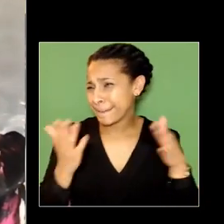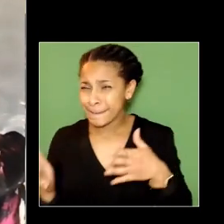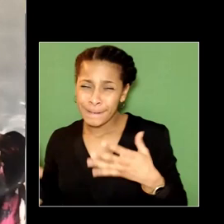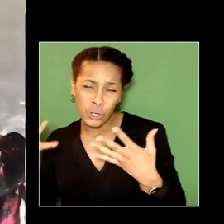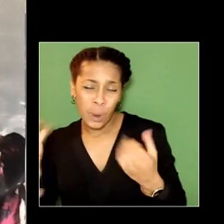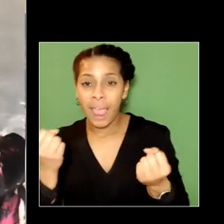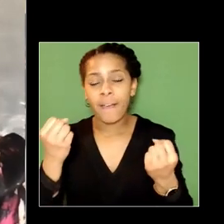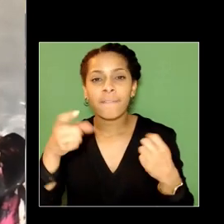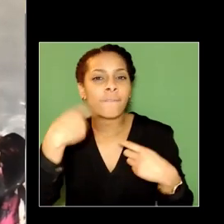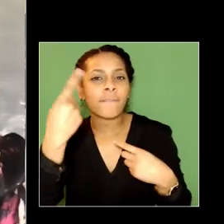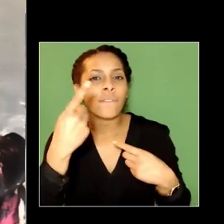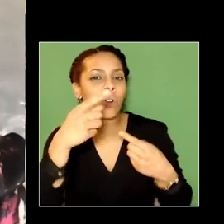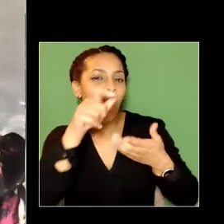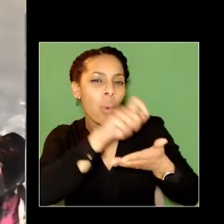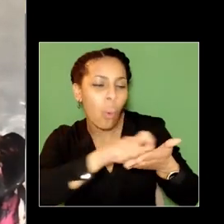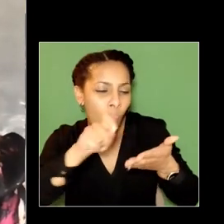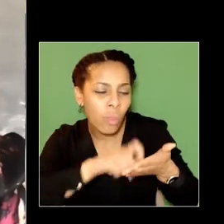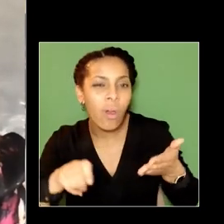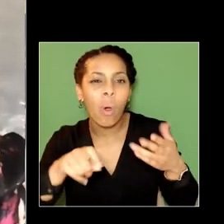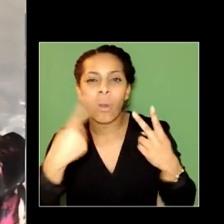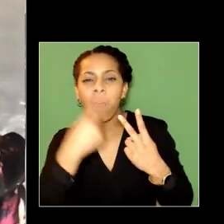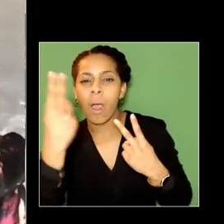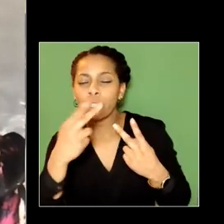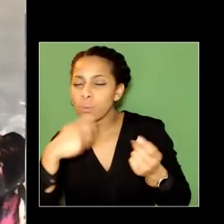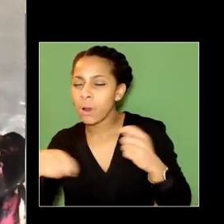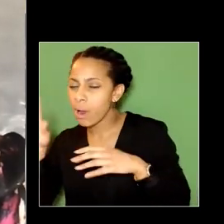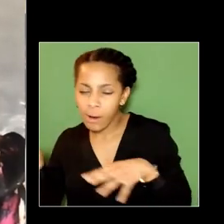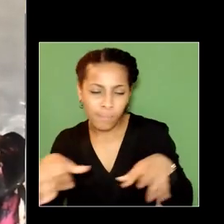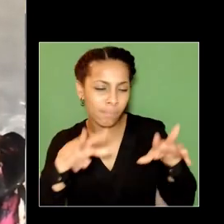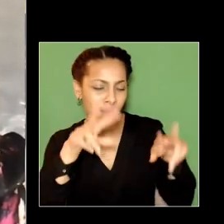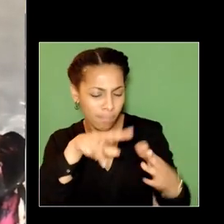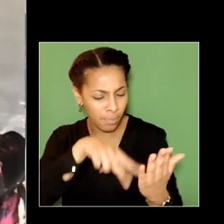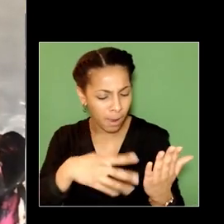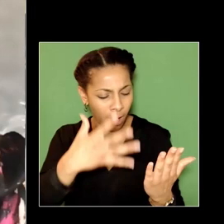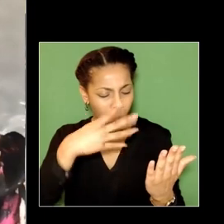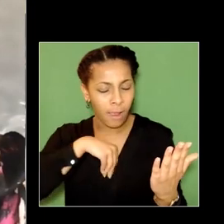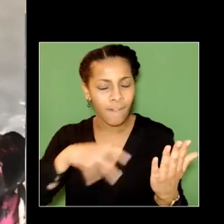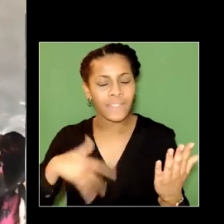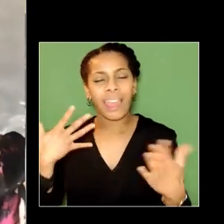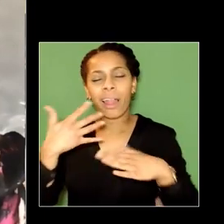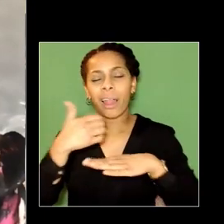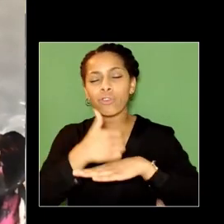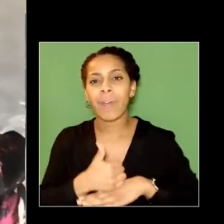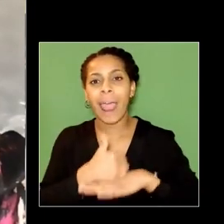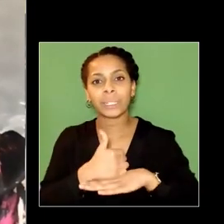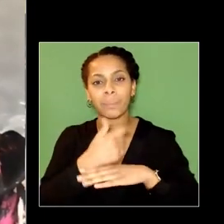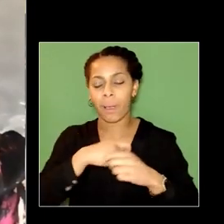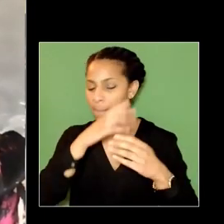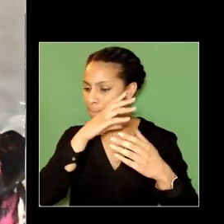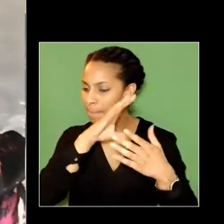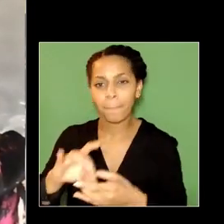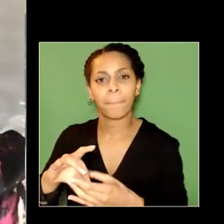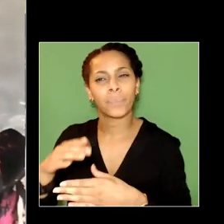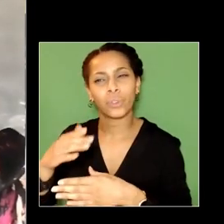returning to ground you? Oh, that's a good question. I'd like to find that right now, if I can.